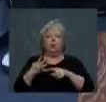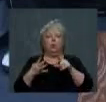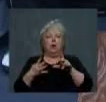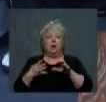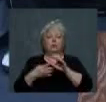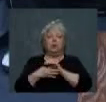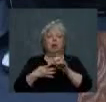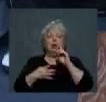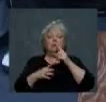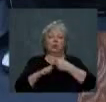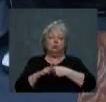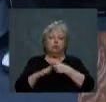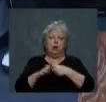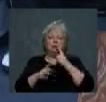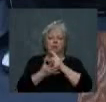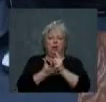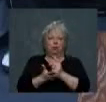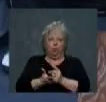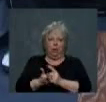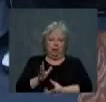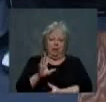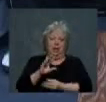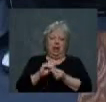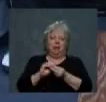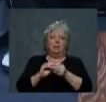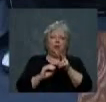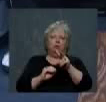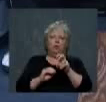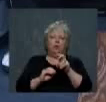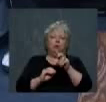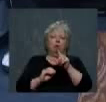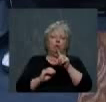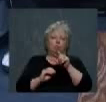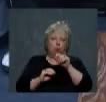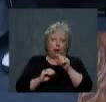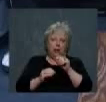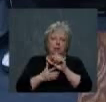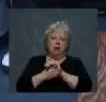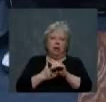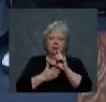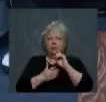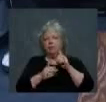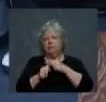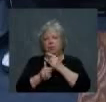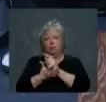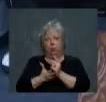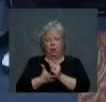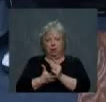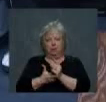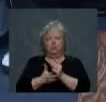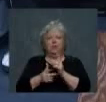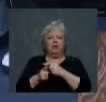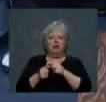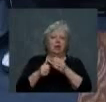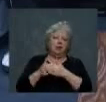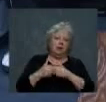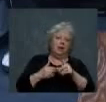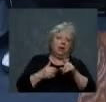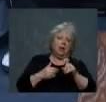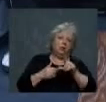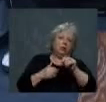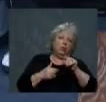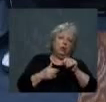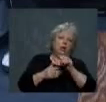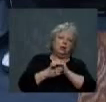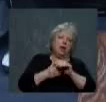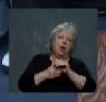$100 for rent per week, which adds up to $220 for the first week, and then $120